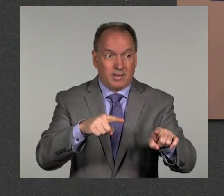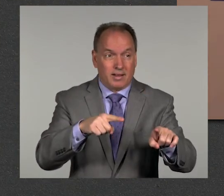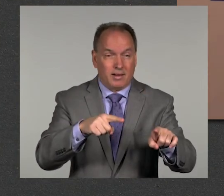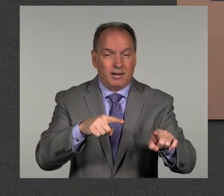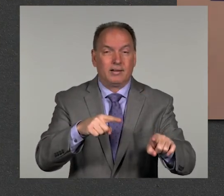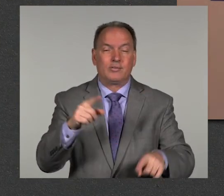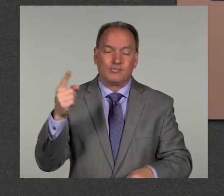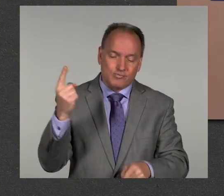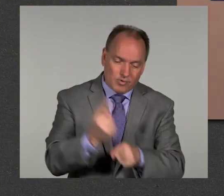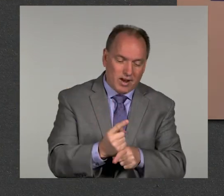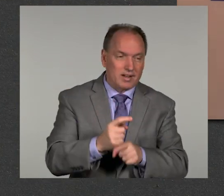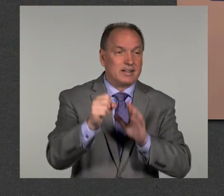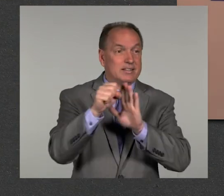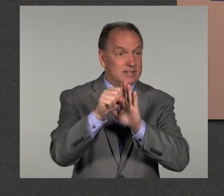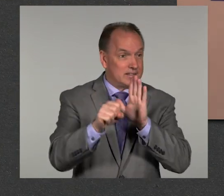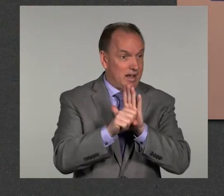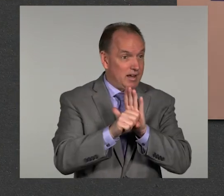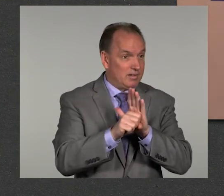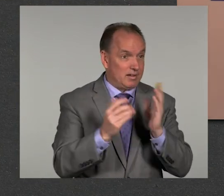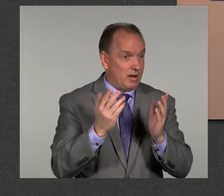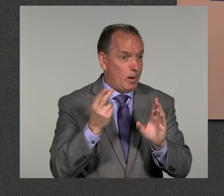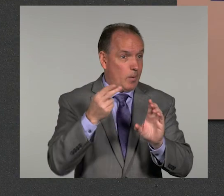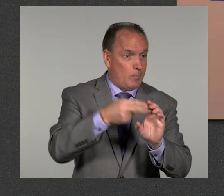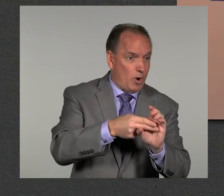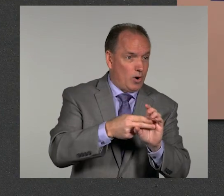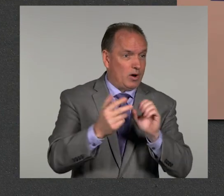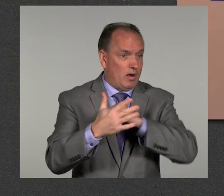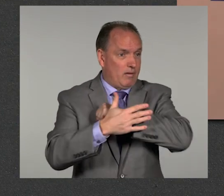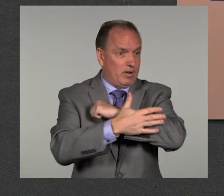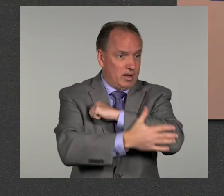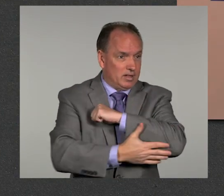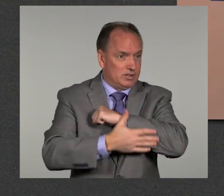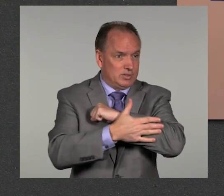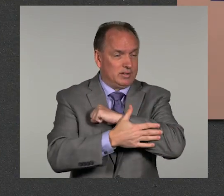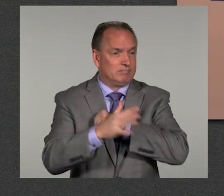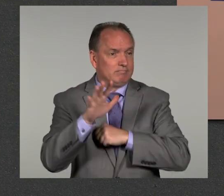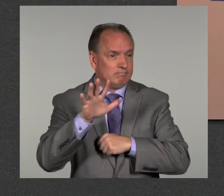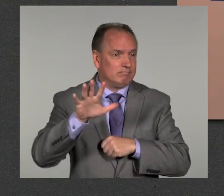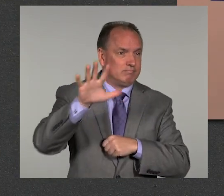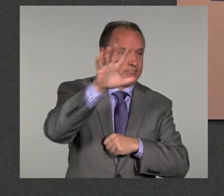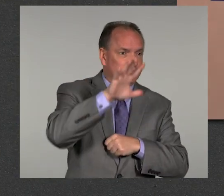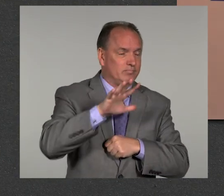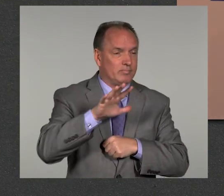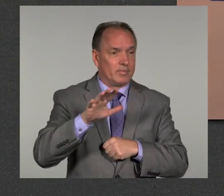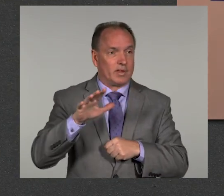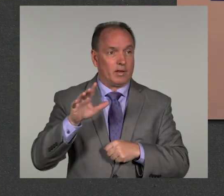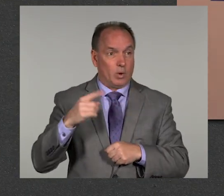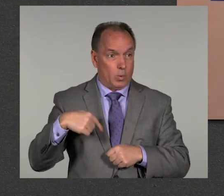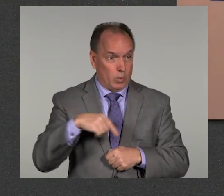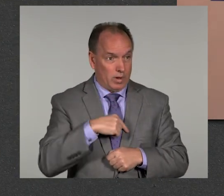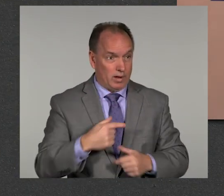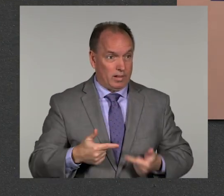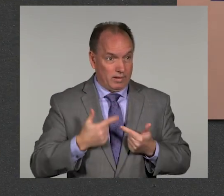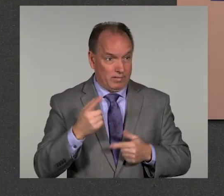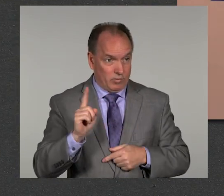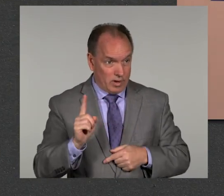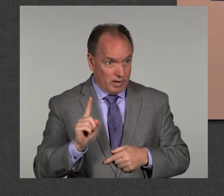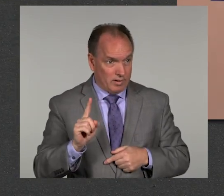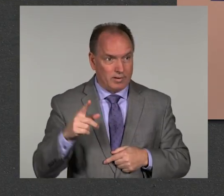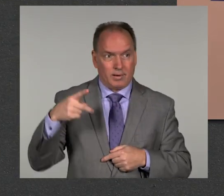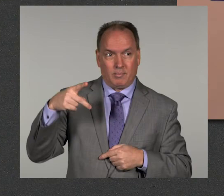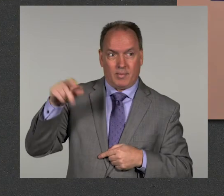5, 4, 3, 2, 1. Right, a state is a part of a country. And the state that we live in